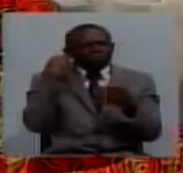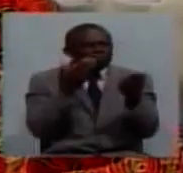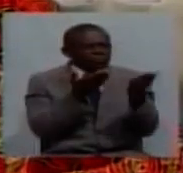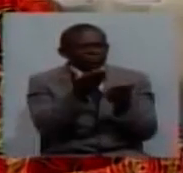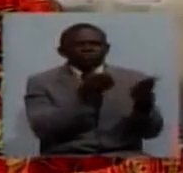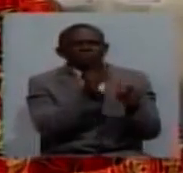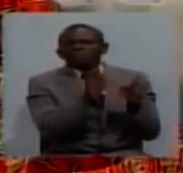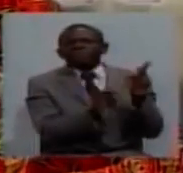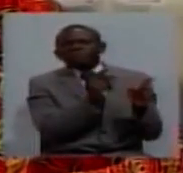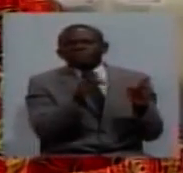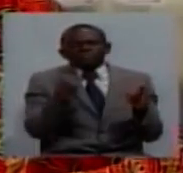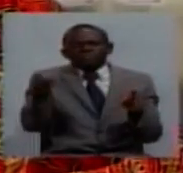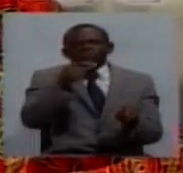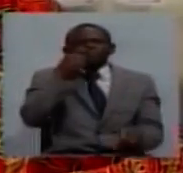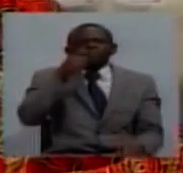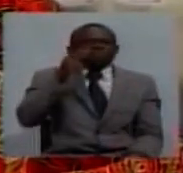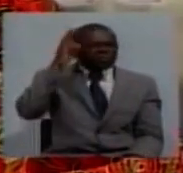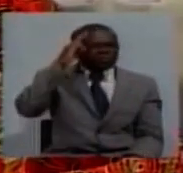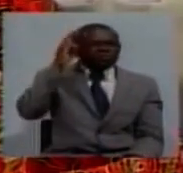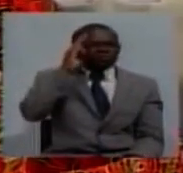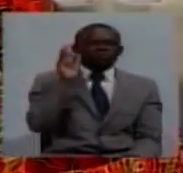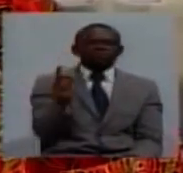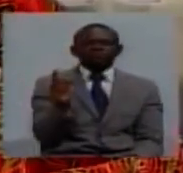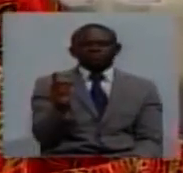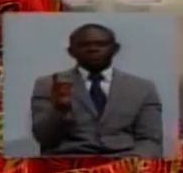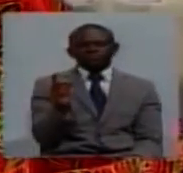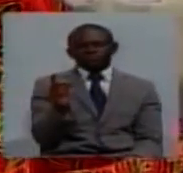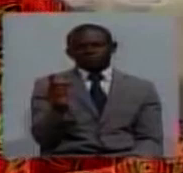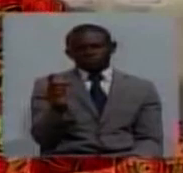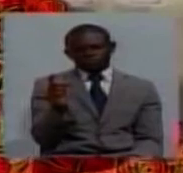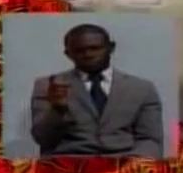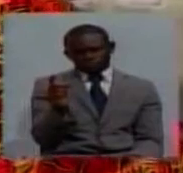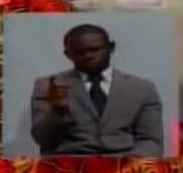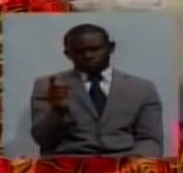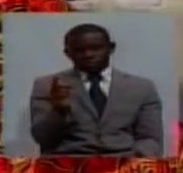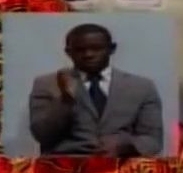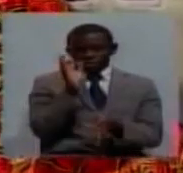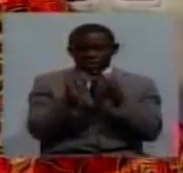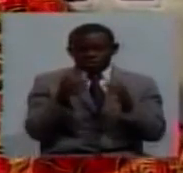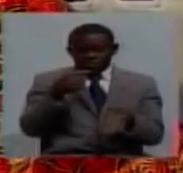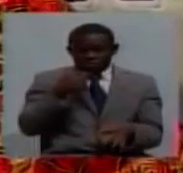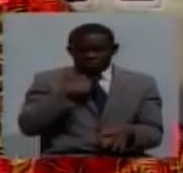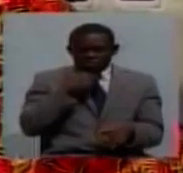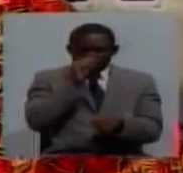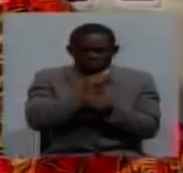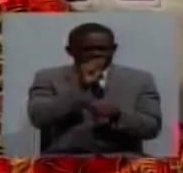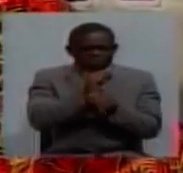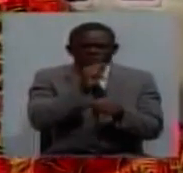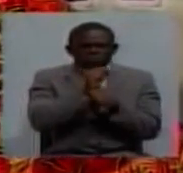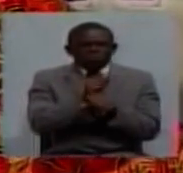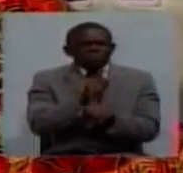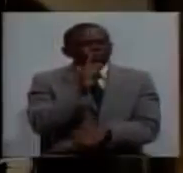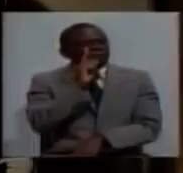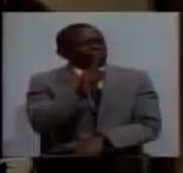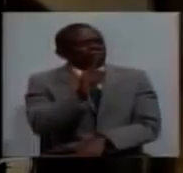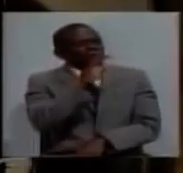And for me, that is so basic. When we have seen that, then I will not view my work as just giving me a salary. It will go